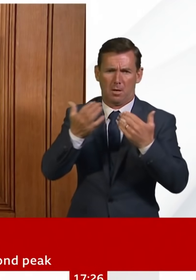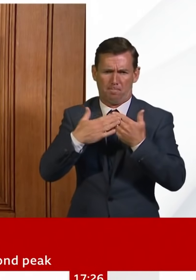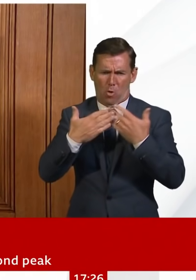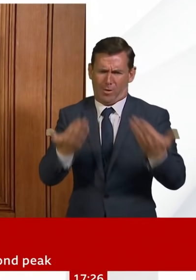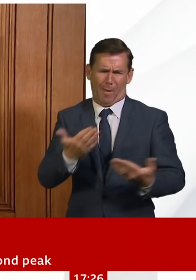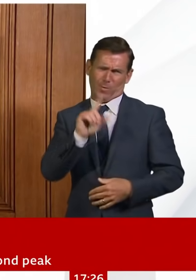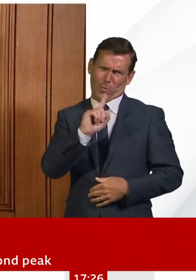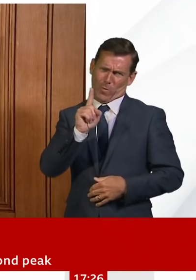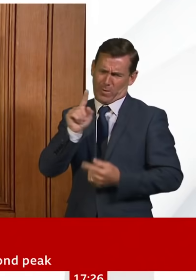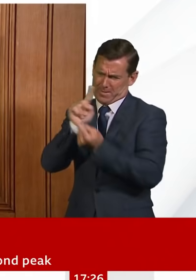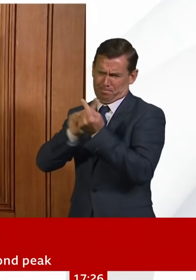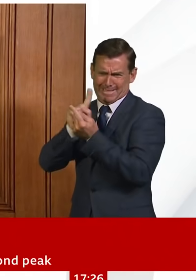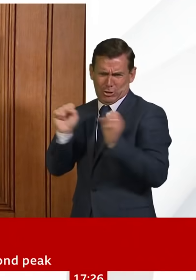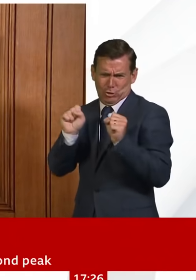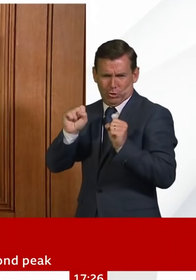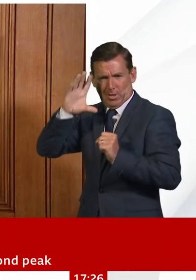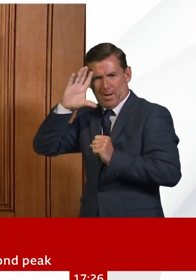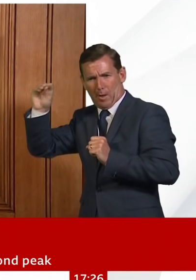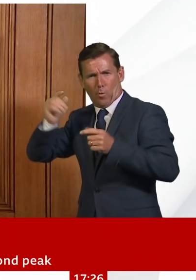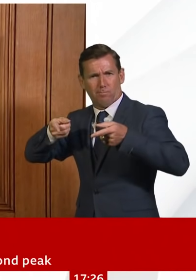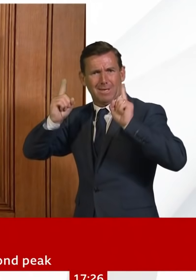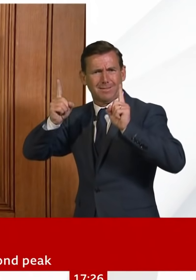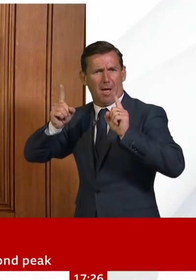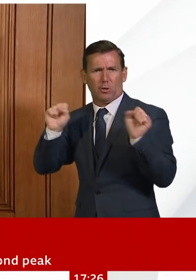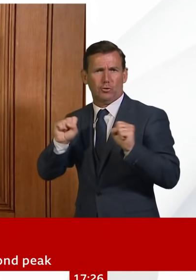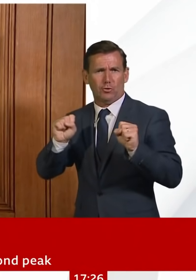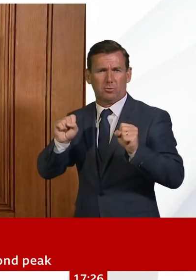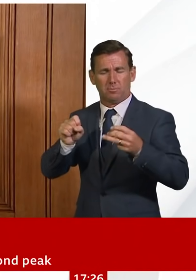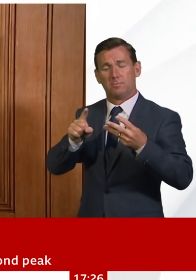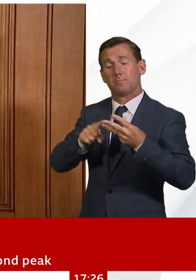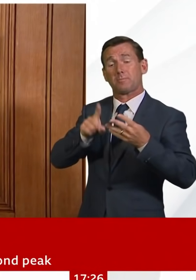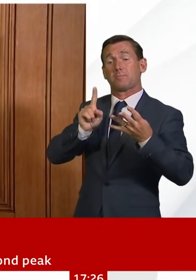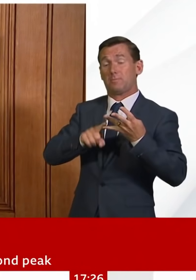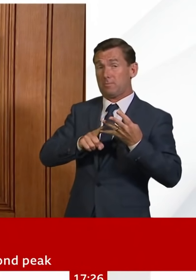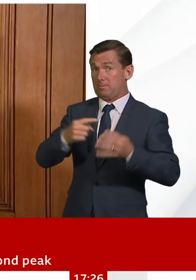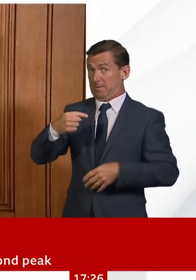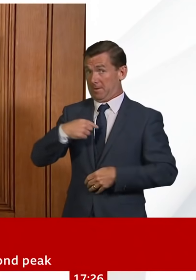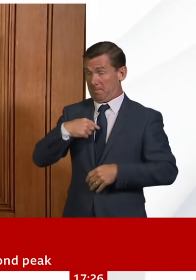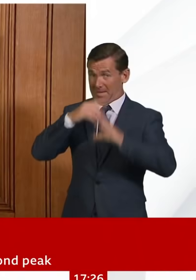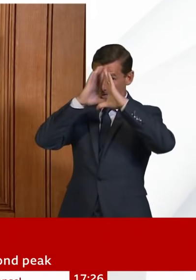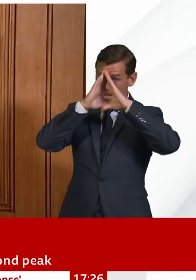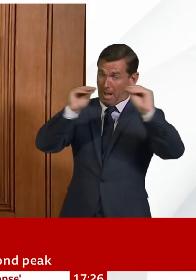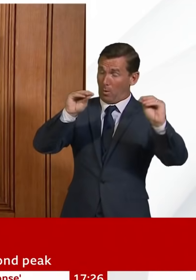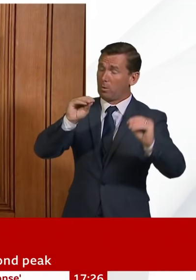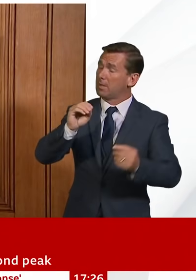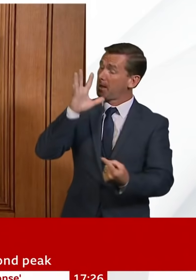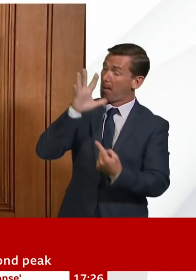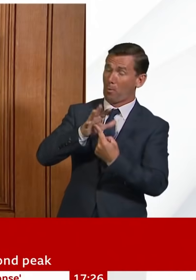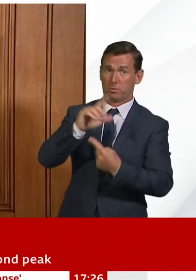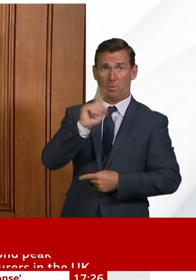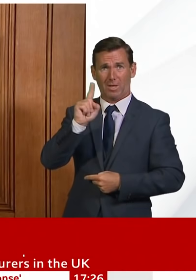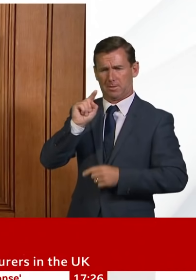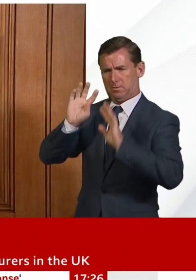to. What I can say is that there is an absolutely enduring principle here that SAGE